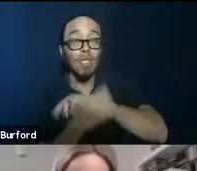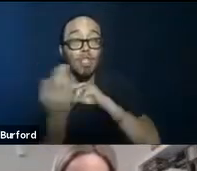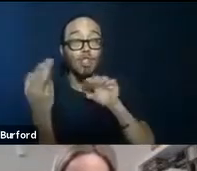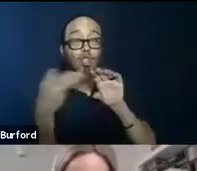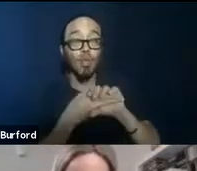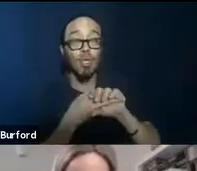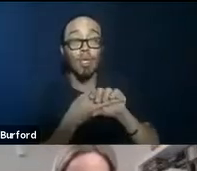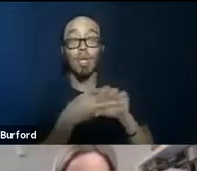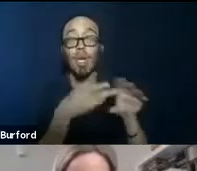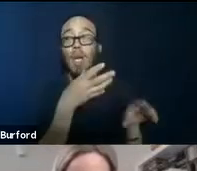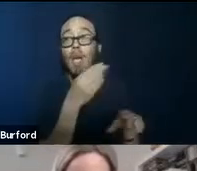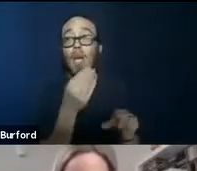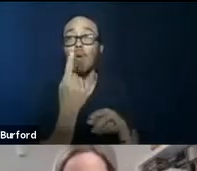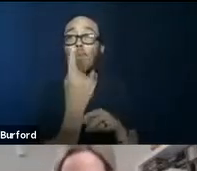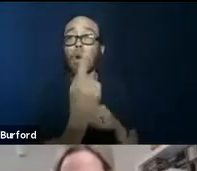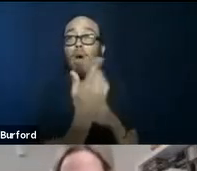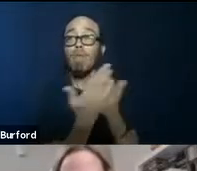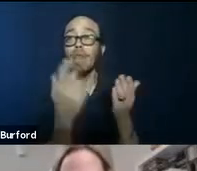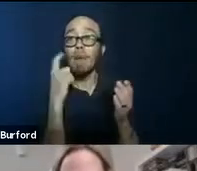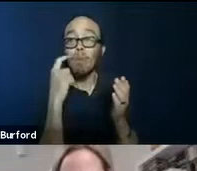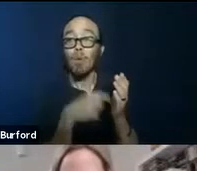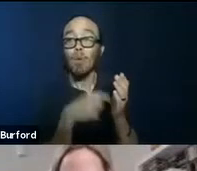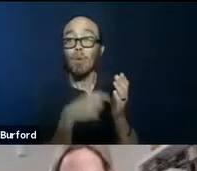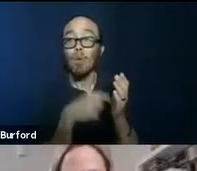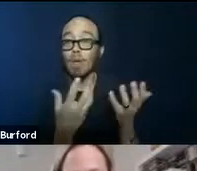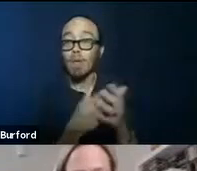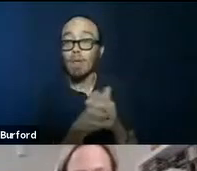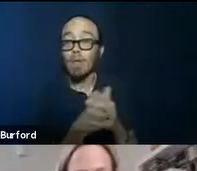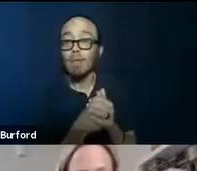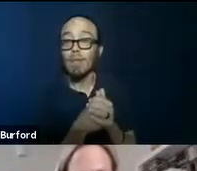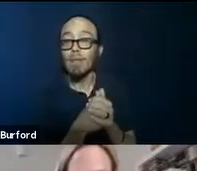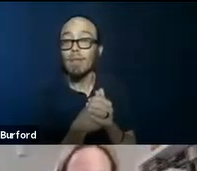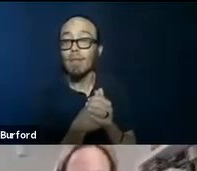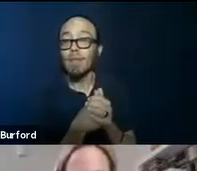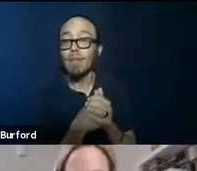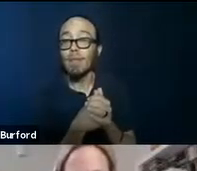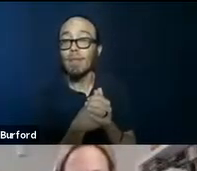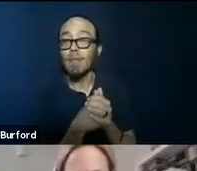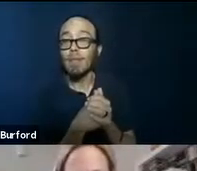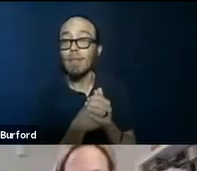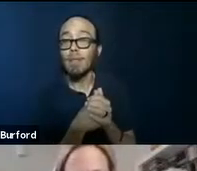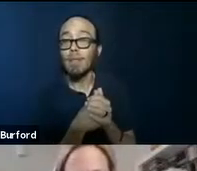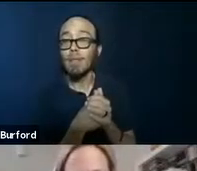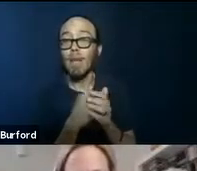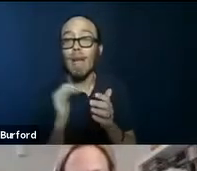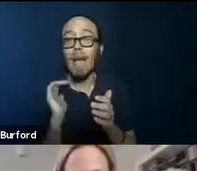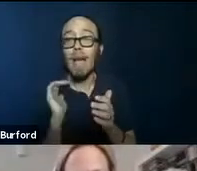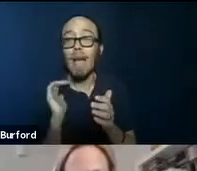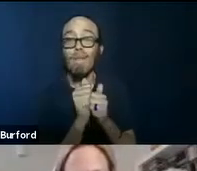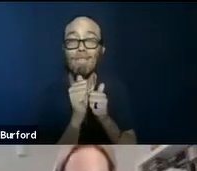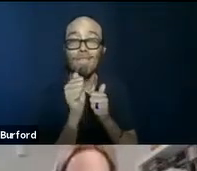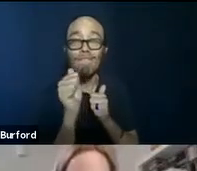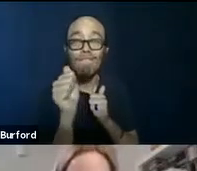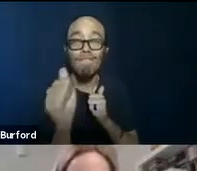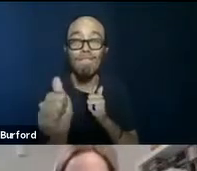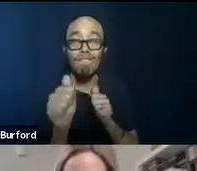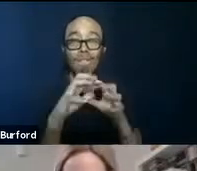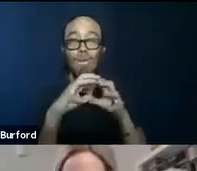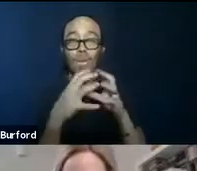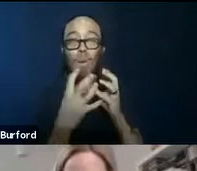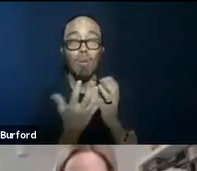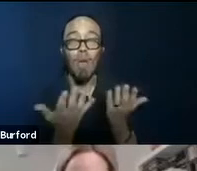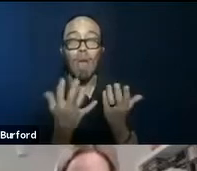And one thing that I've noticed through our current physically distanced world is that our